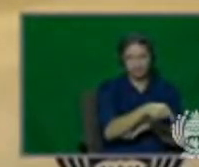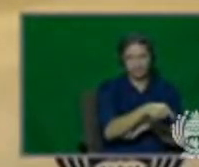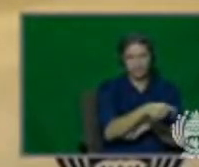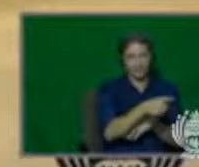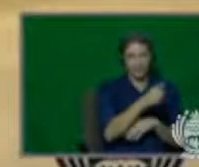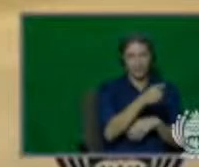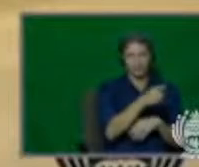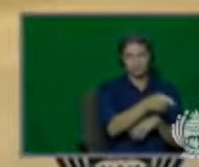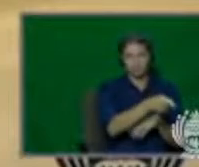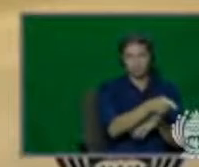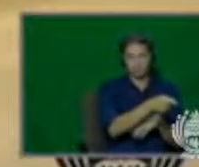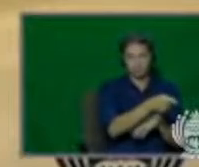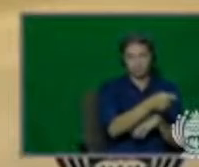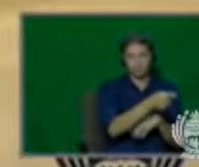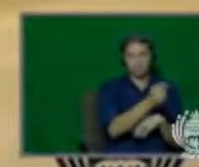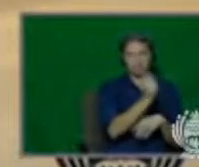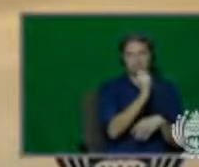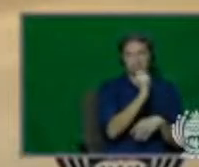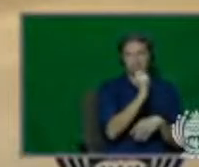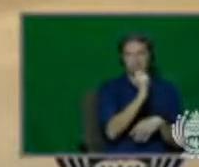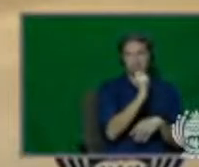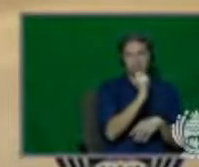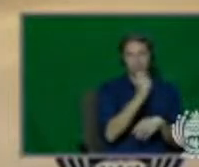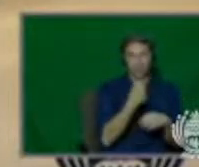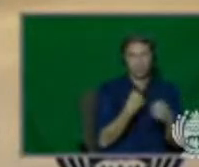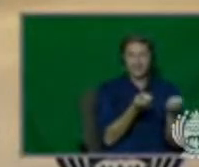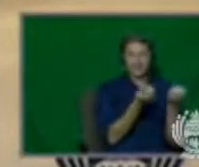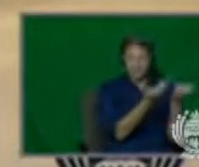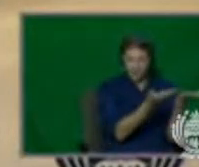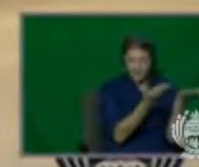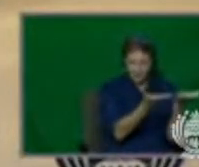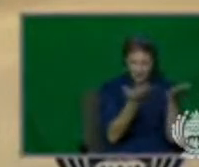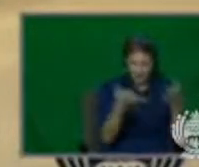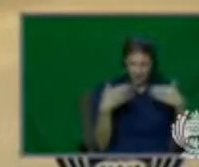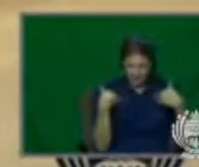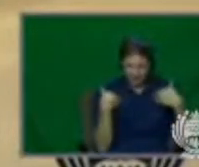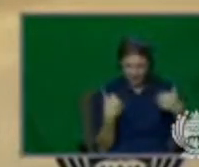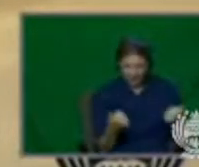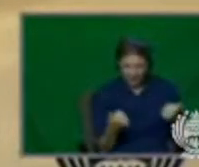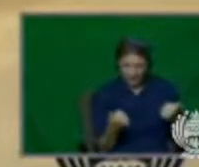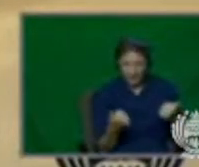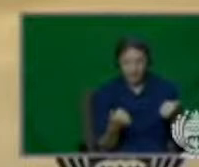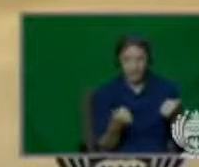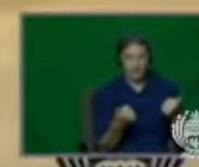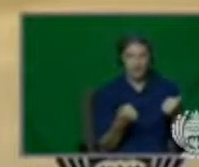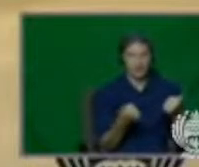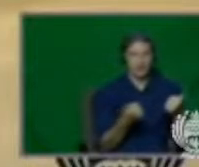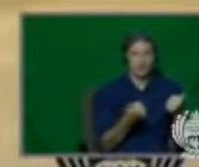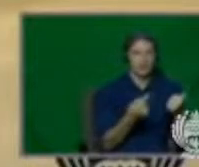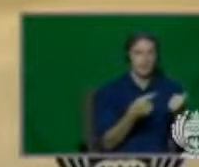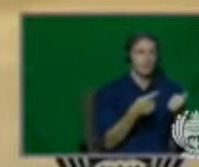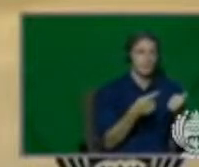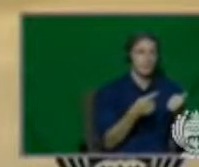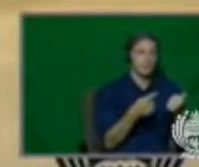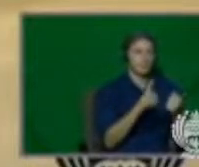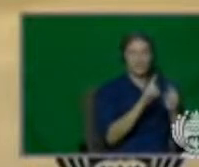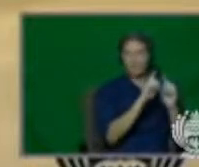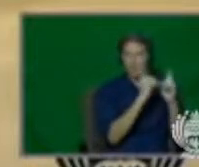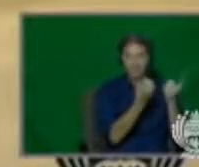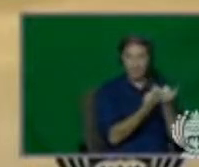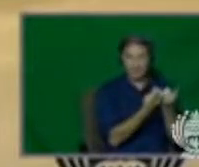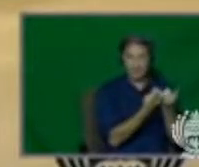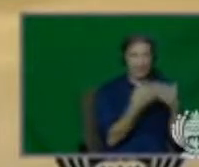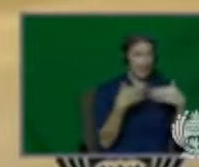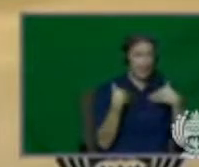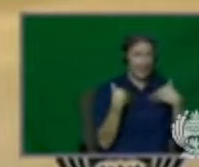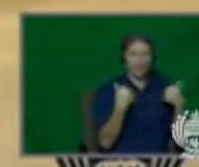they you provide services. The Department of Health does not have money to pay you now.